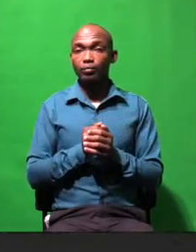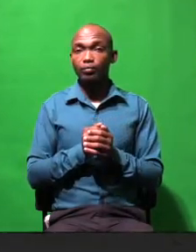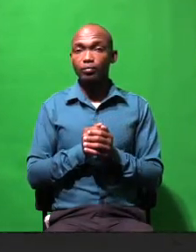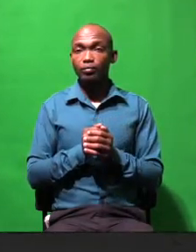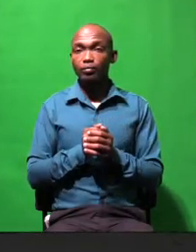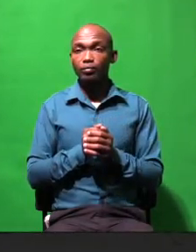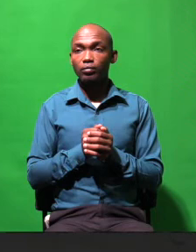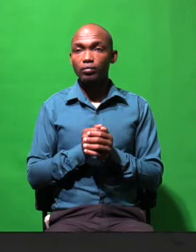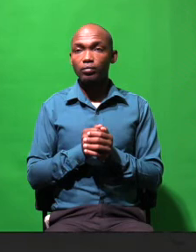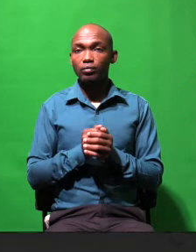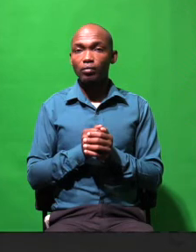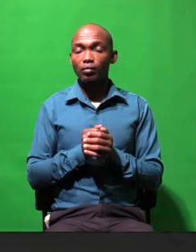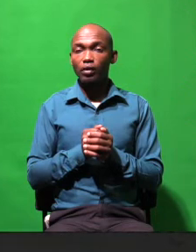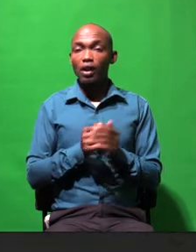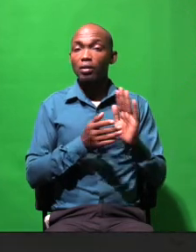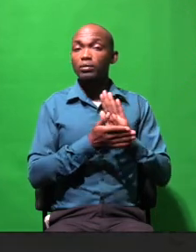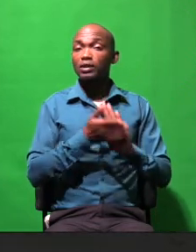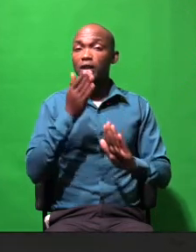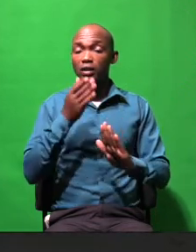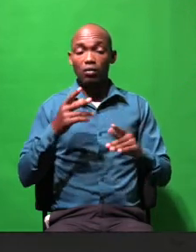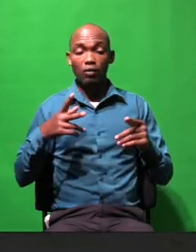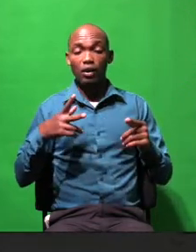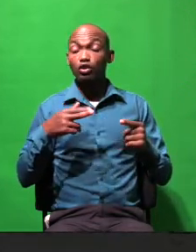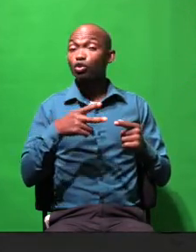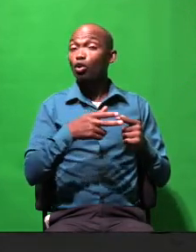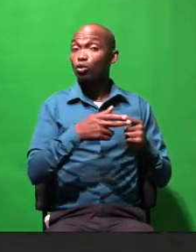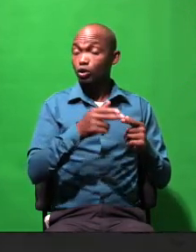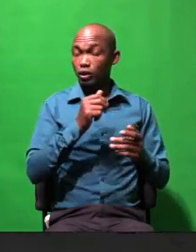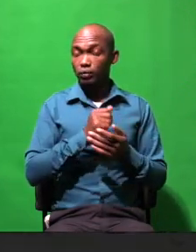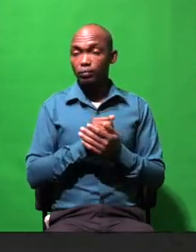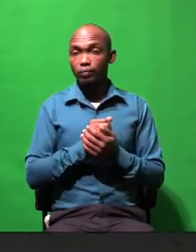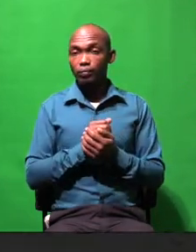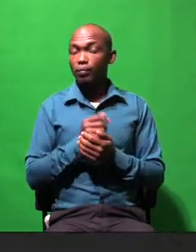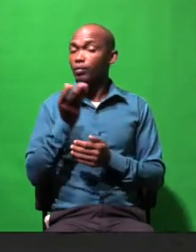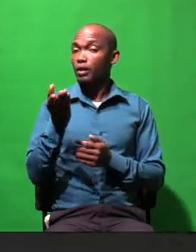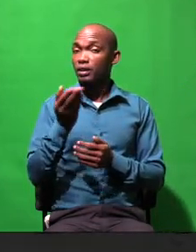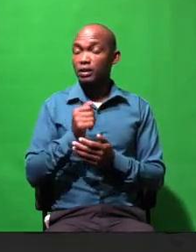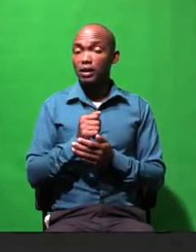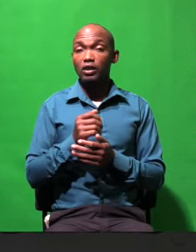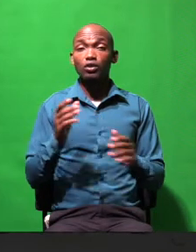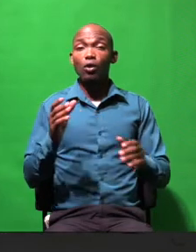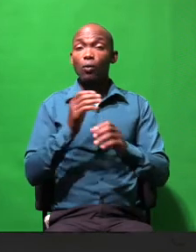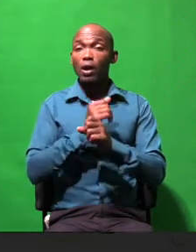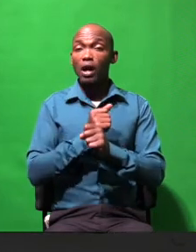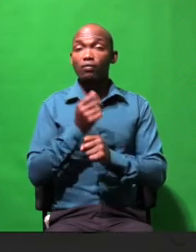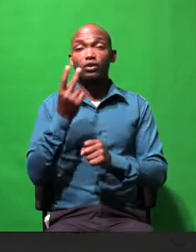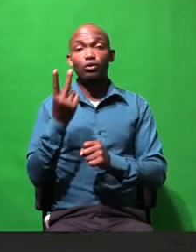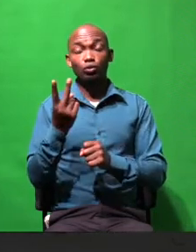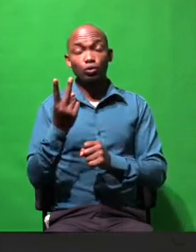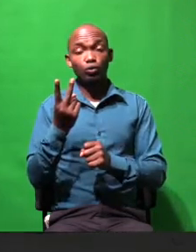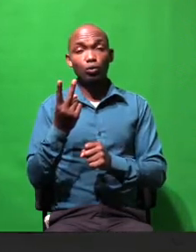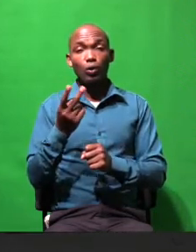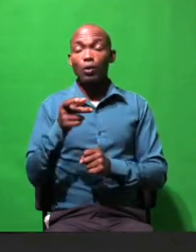I'm starting by writing solution, right? Okay, here we have two kinds of